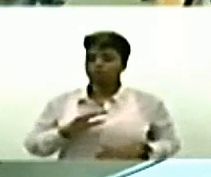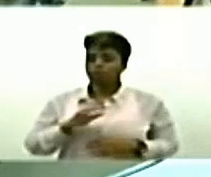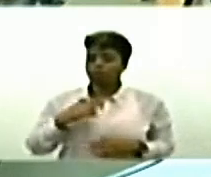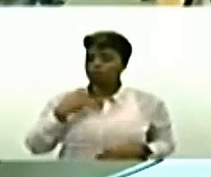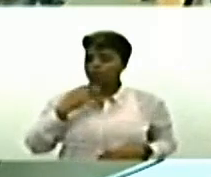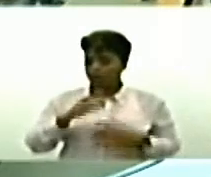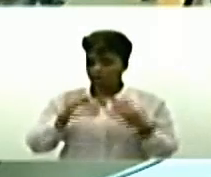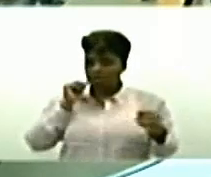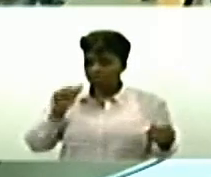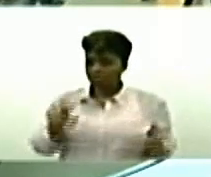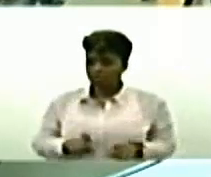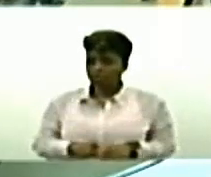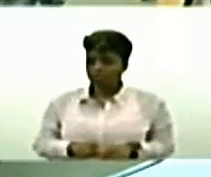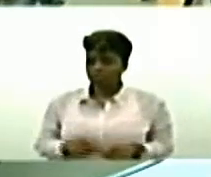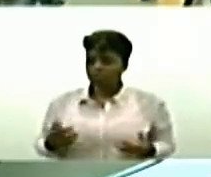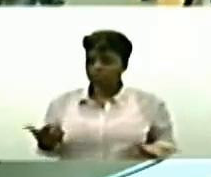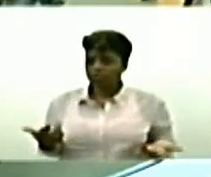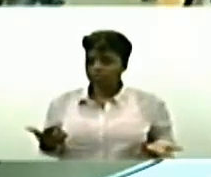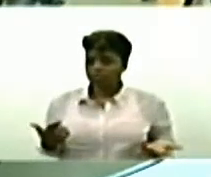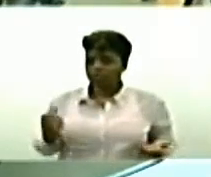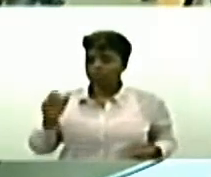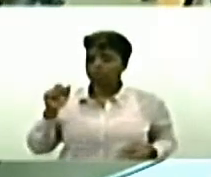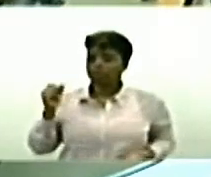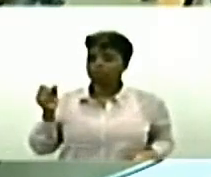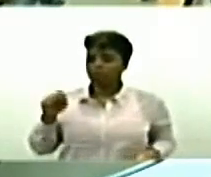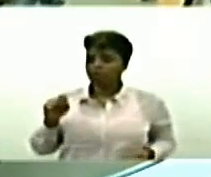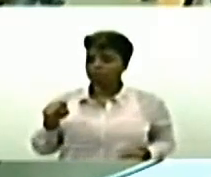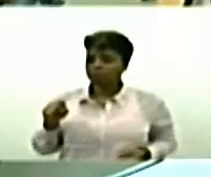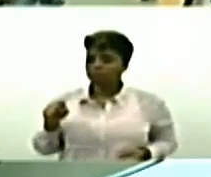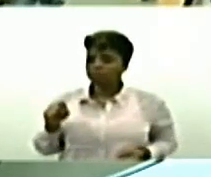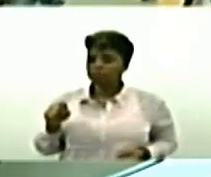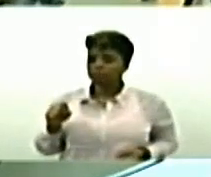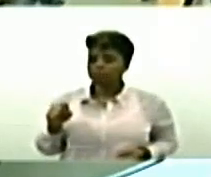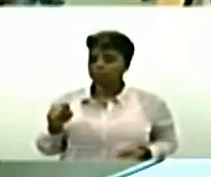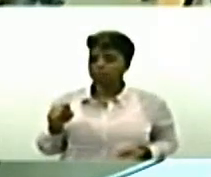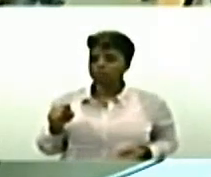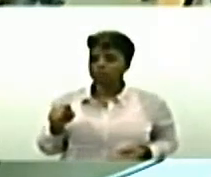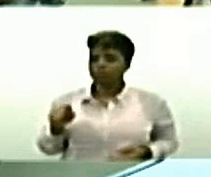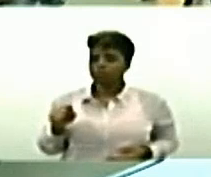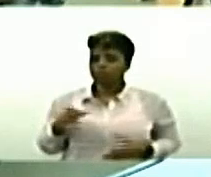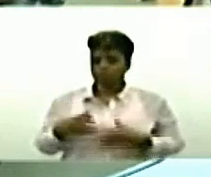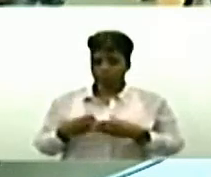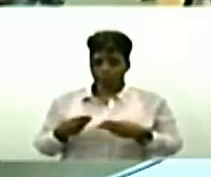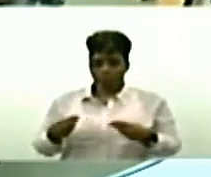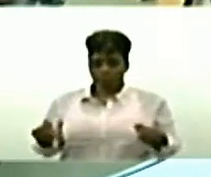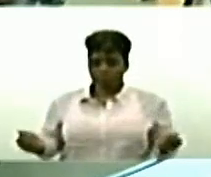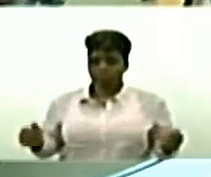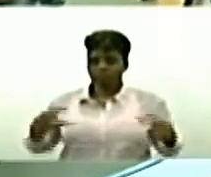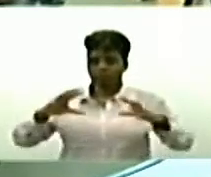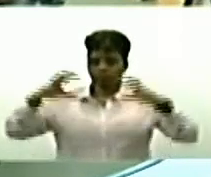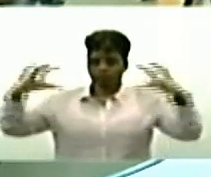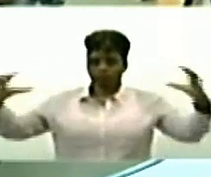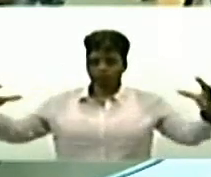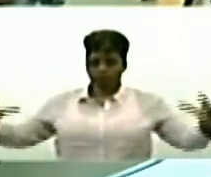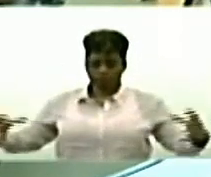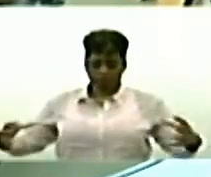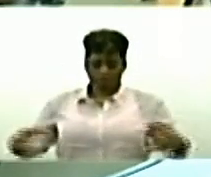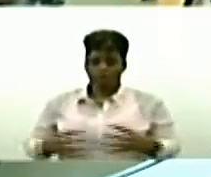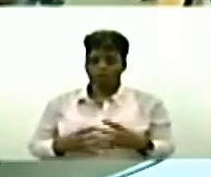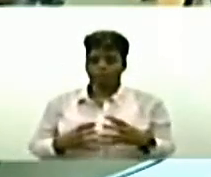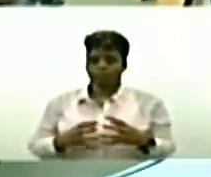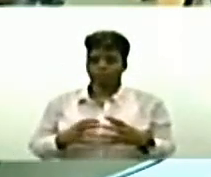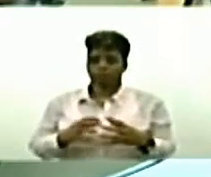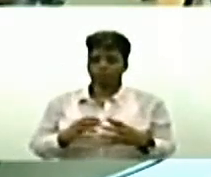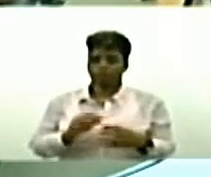nay. I think the ayes have it. The ayes do have it. The Senate is now resolved into a committee of the whole